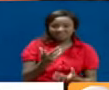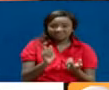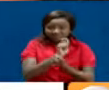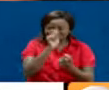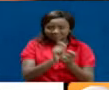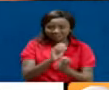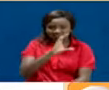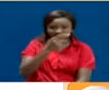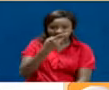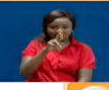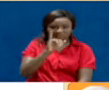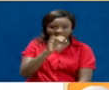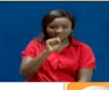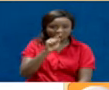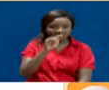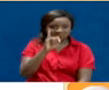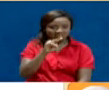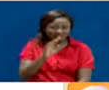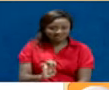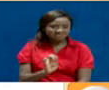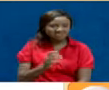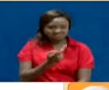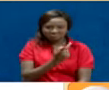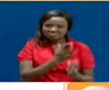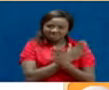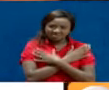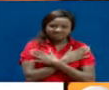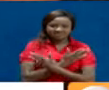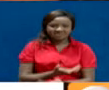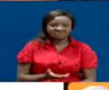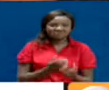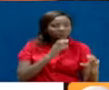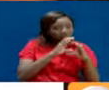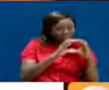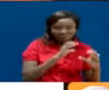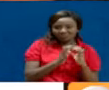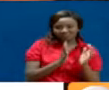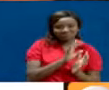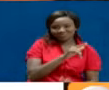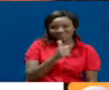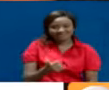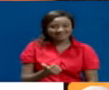particularly Christine. We are friends. We talk to each other.